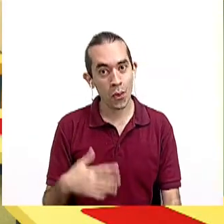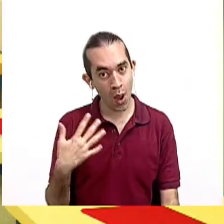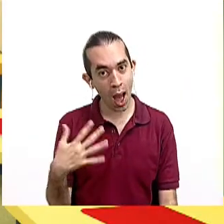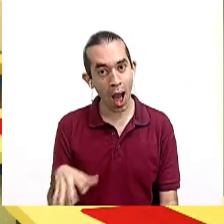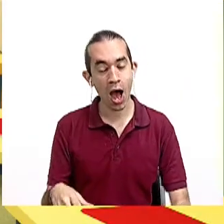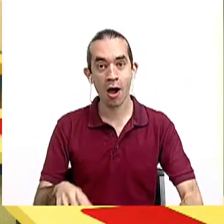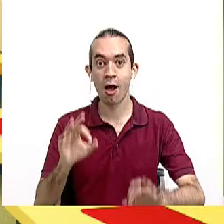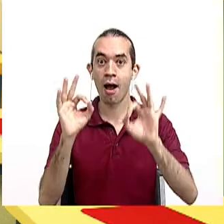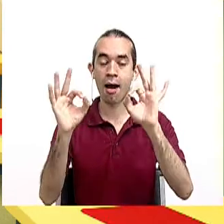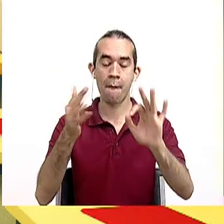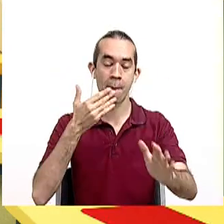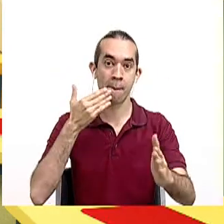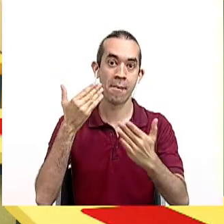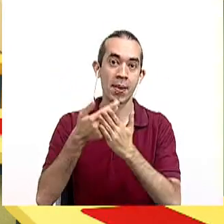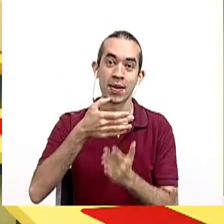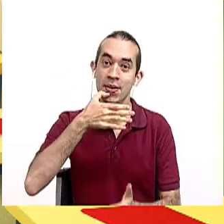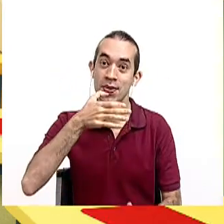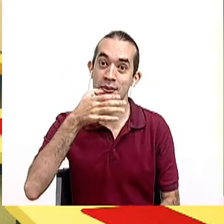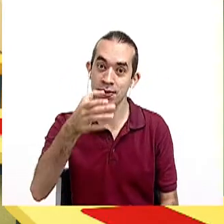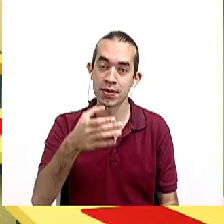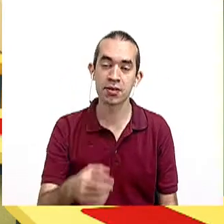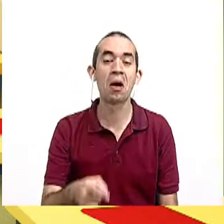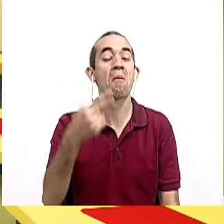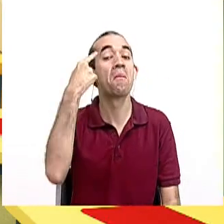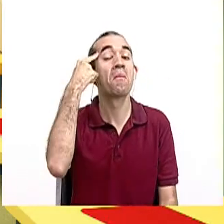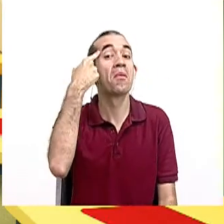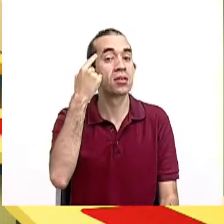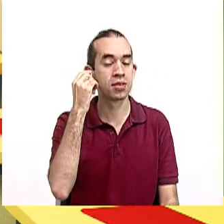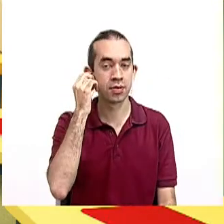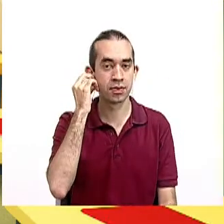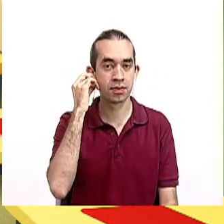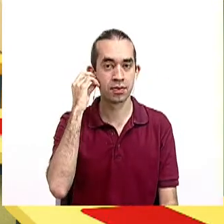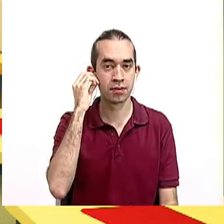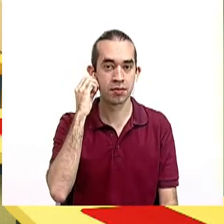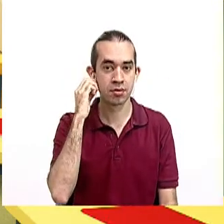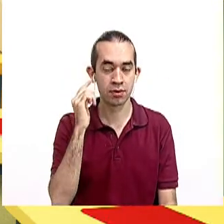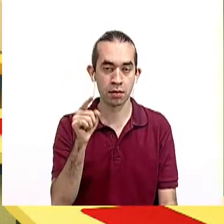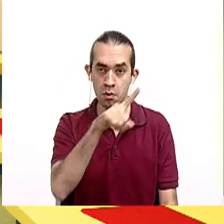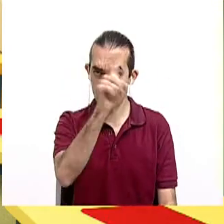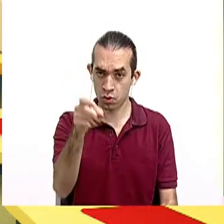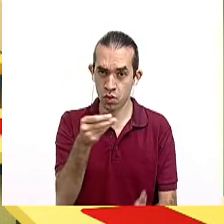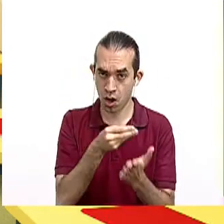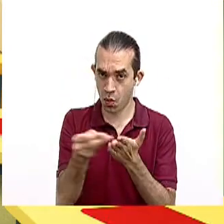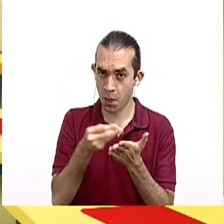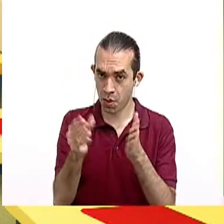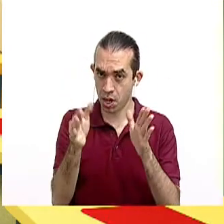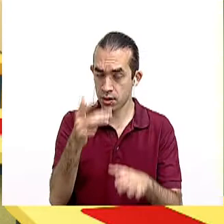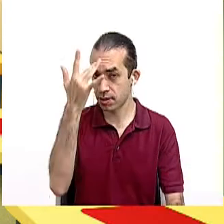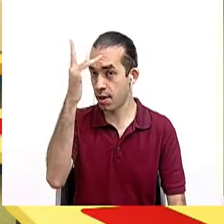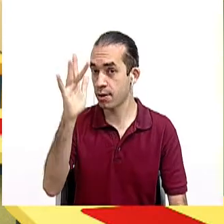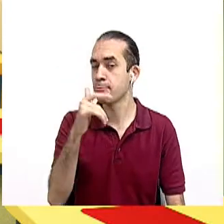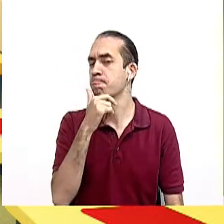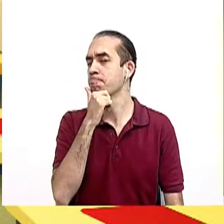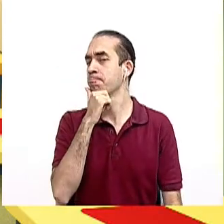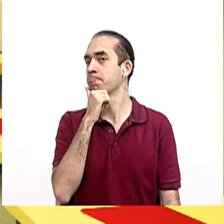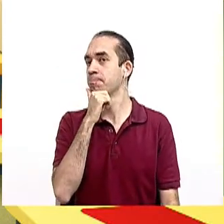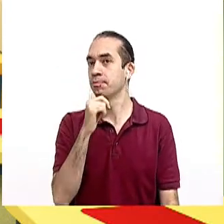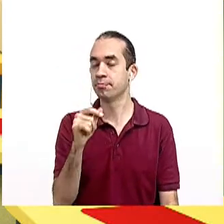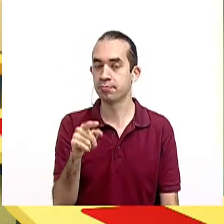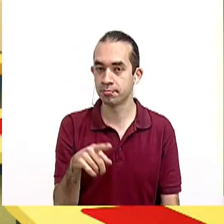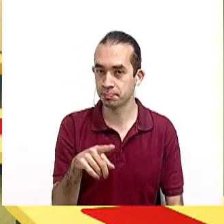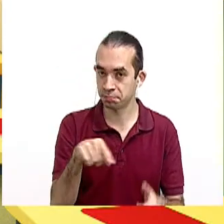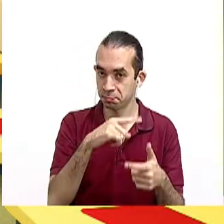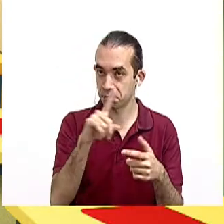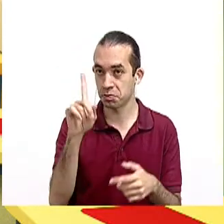Wow, great advice, right? What do you think? Are you smart shoppers? Do you take a